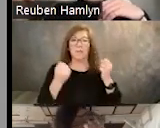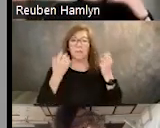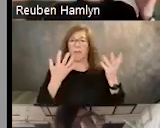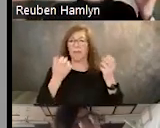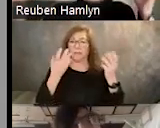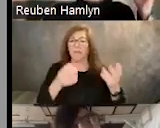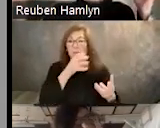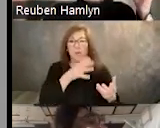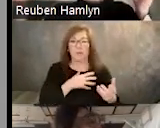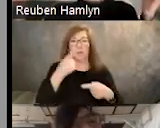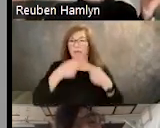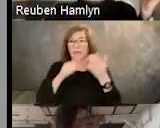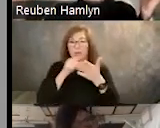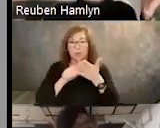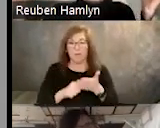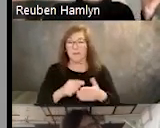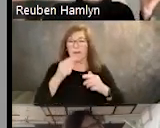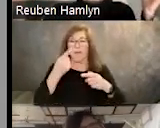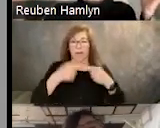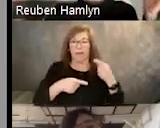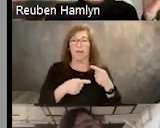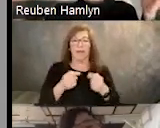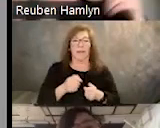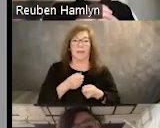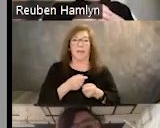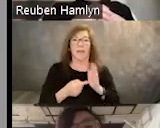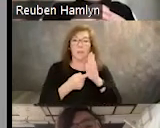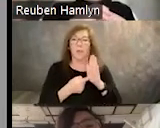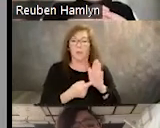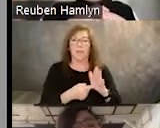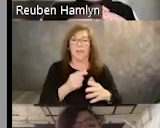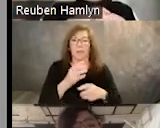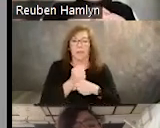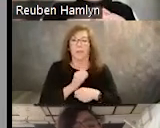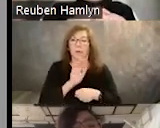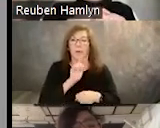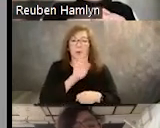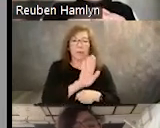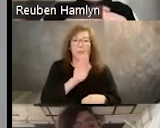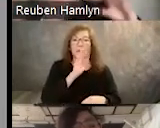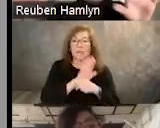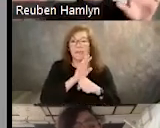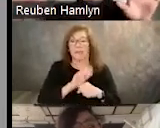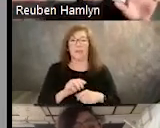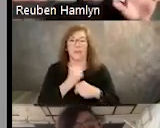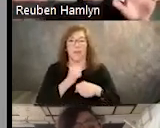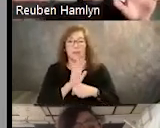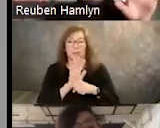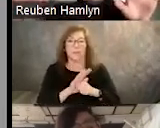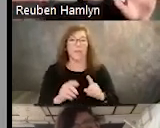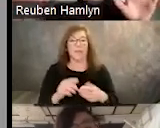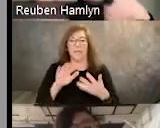who we are not able to trace and we're not able to give their consent to appear in the film. And we did not feel like we could, even through